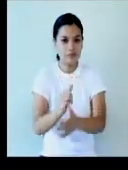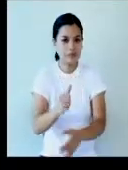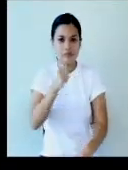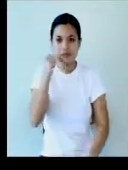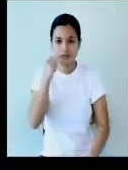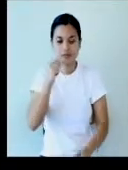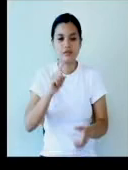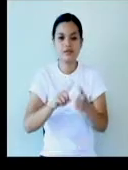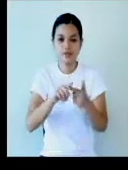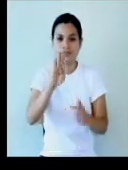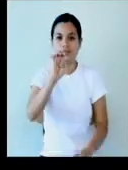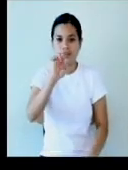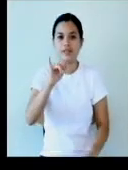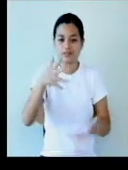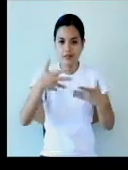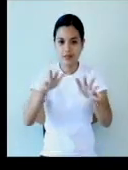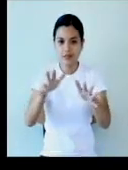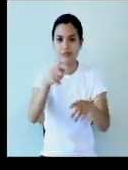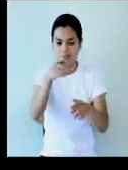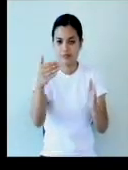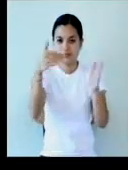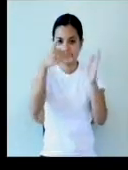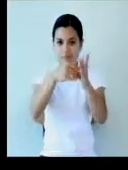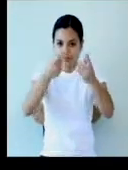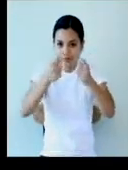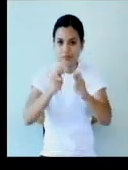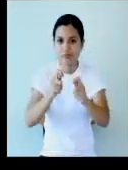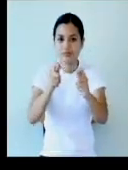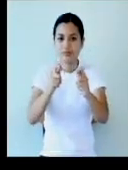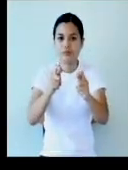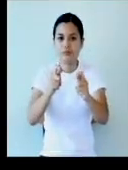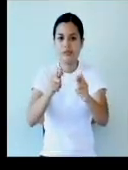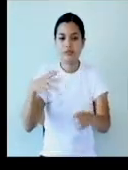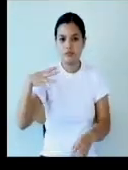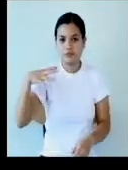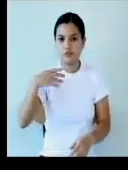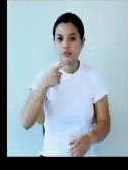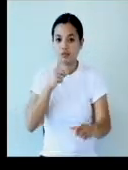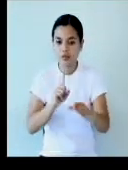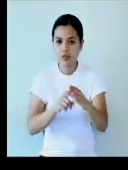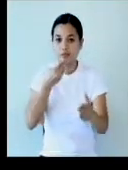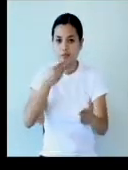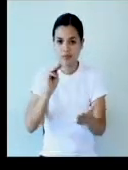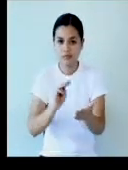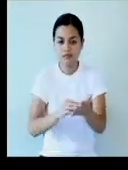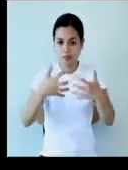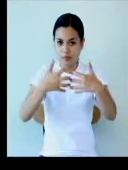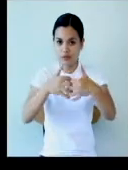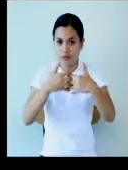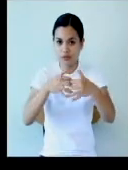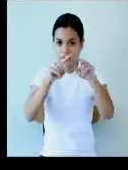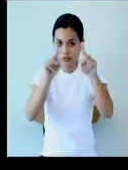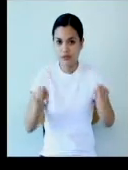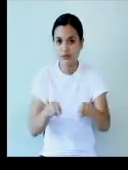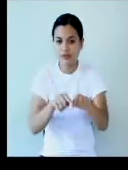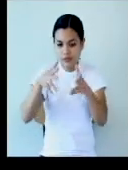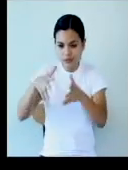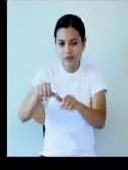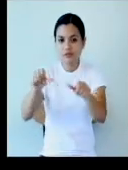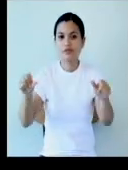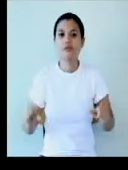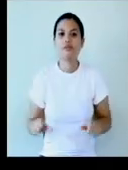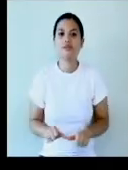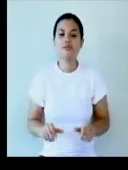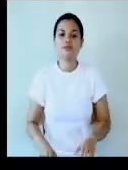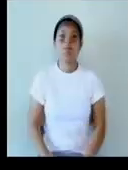If the ballot is rejected, the BEI will allow you one more try. Wait for the confirmation message on the machine's screen before leaving